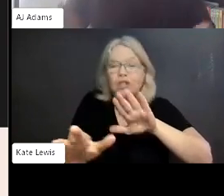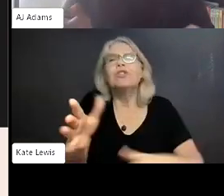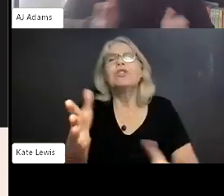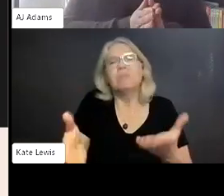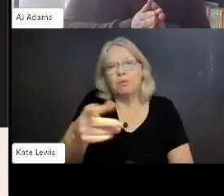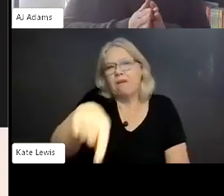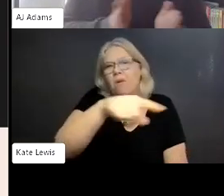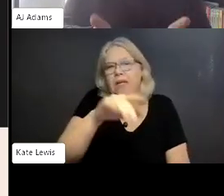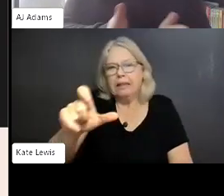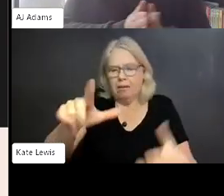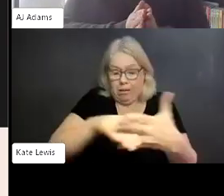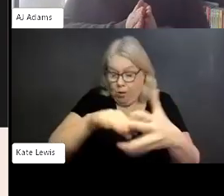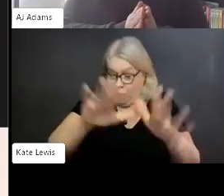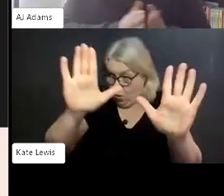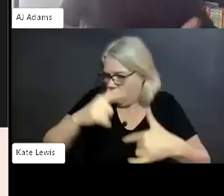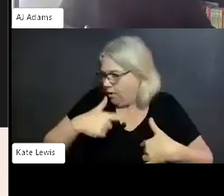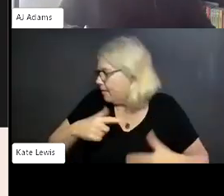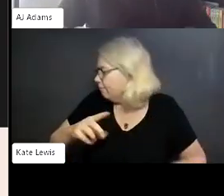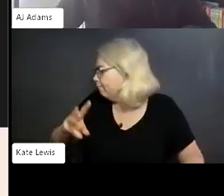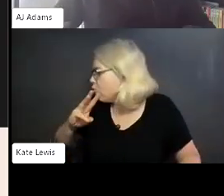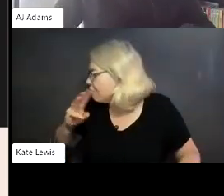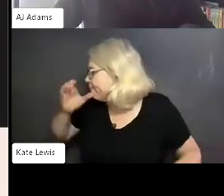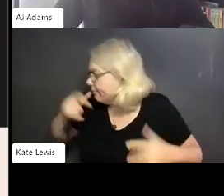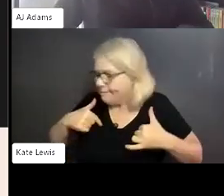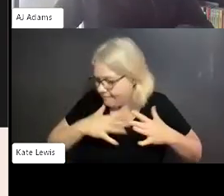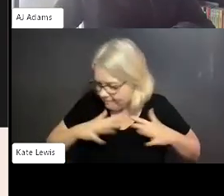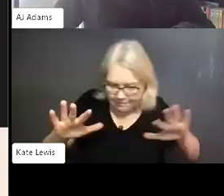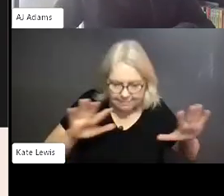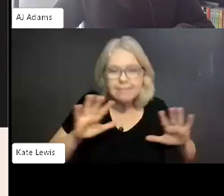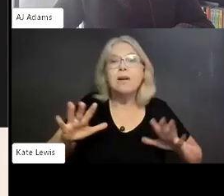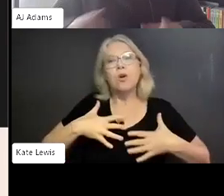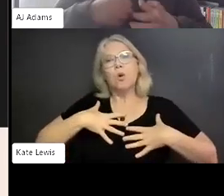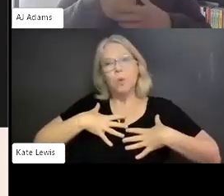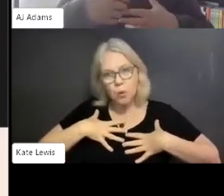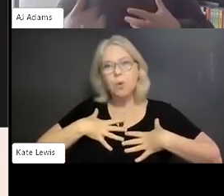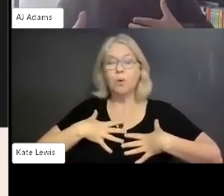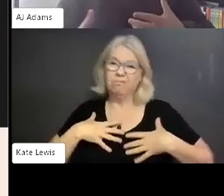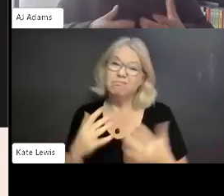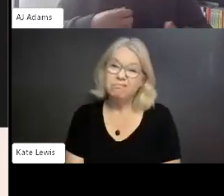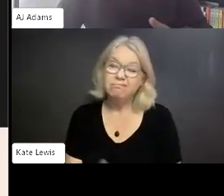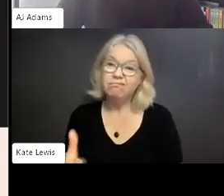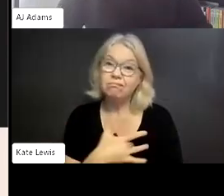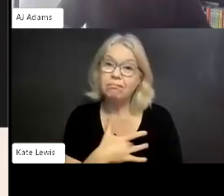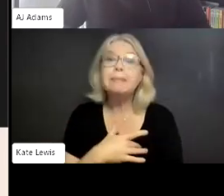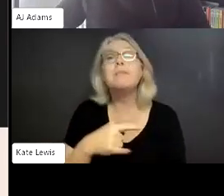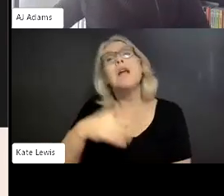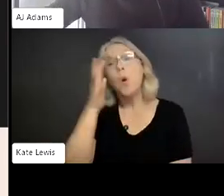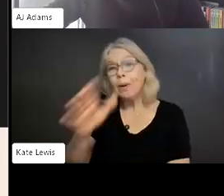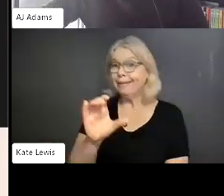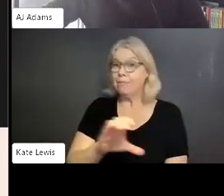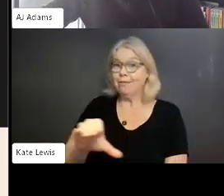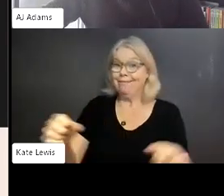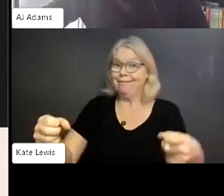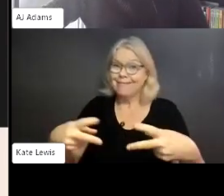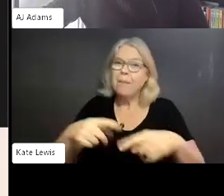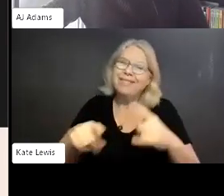about the other elements of the campaign right after. I'm also going to turn on the closed captioning. It's auto-generated, so it might not be accurate